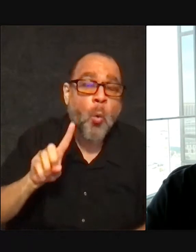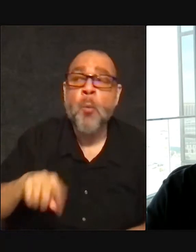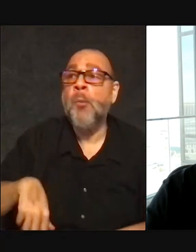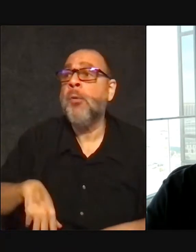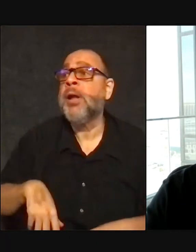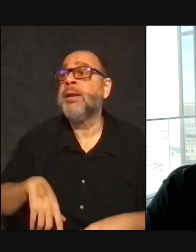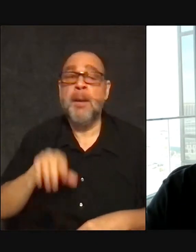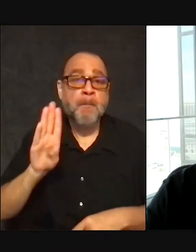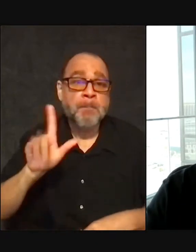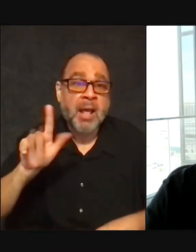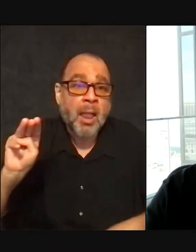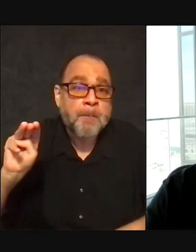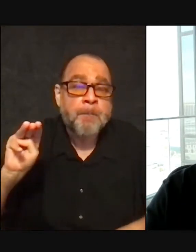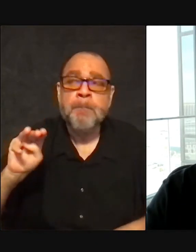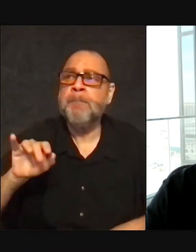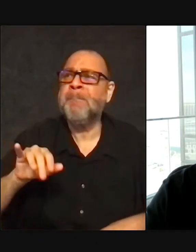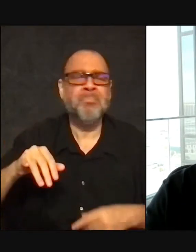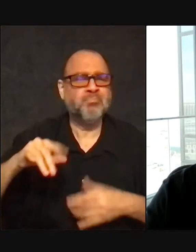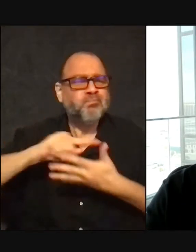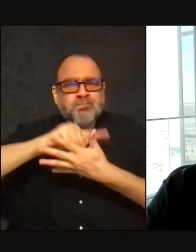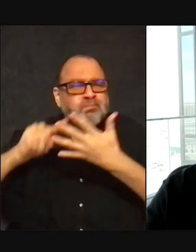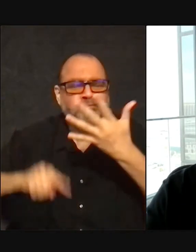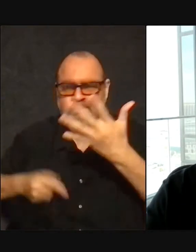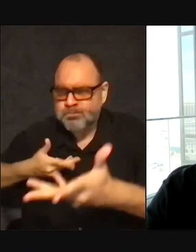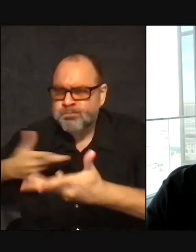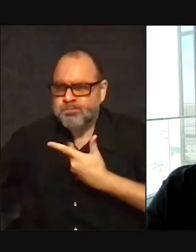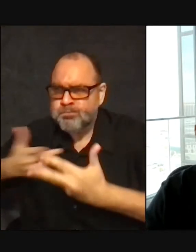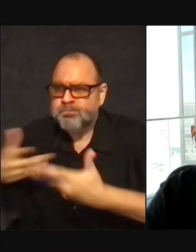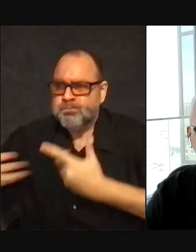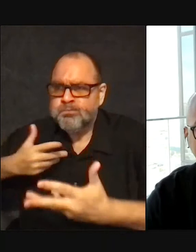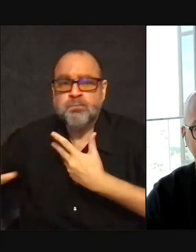for me, it also gave me an opportunity to really share some of my thoughts about